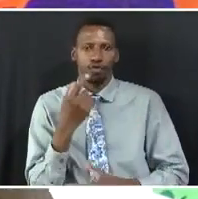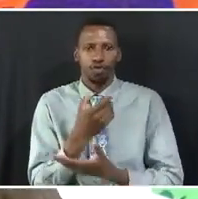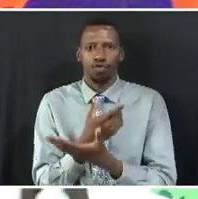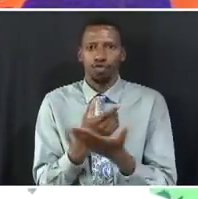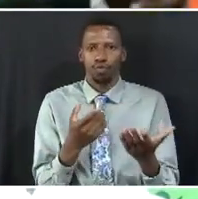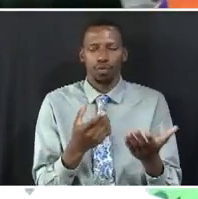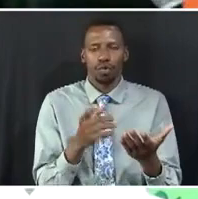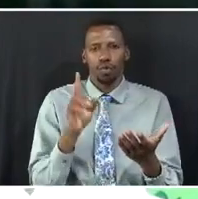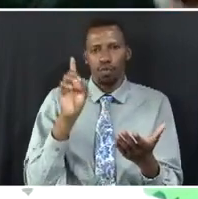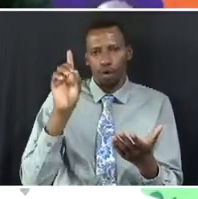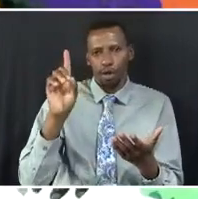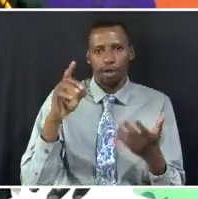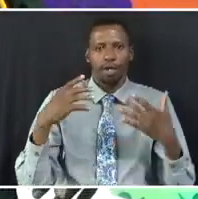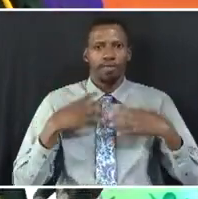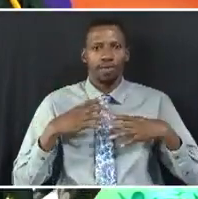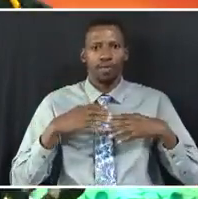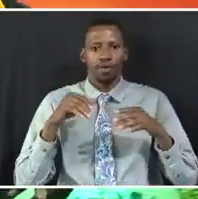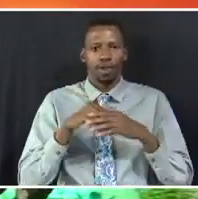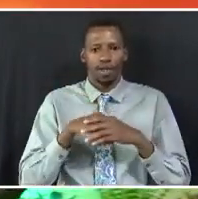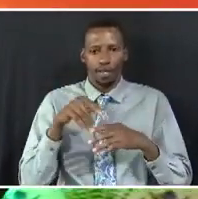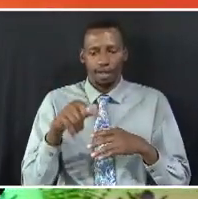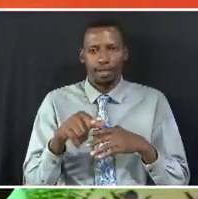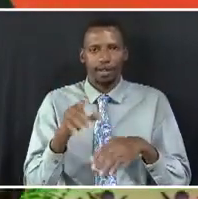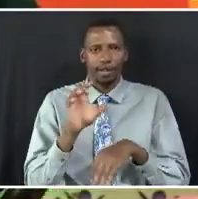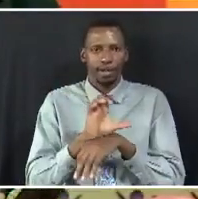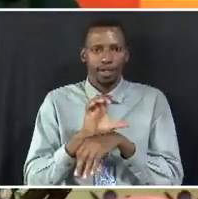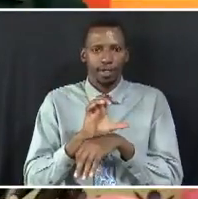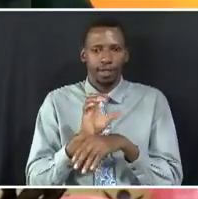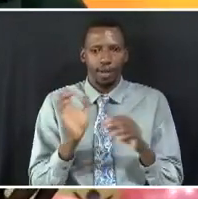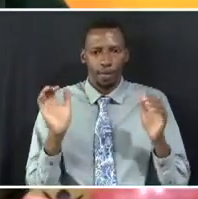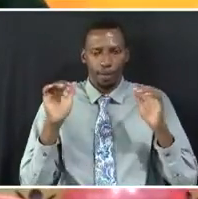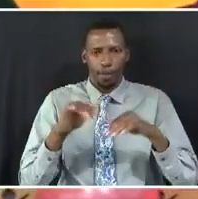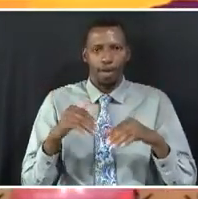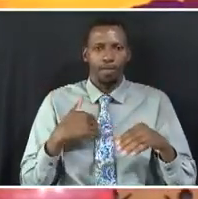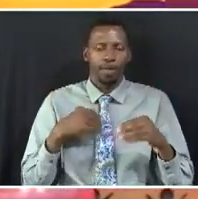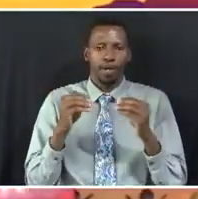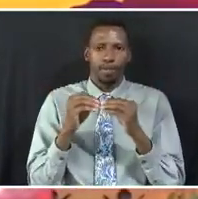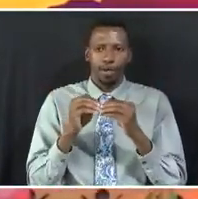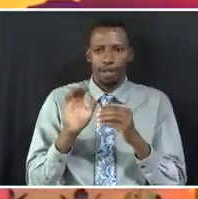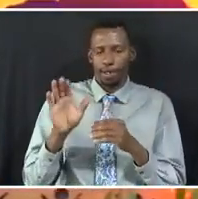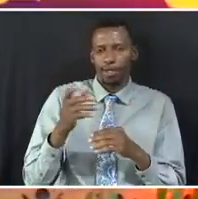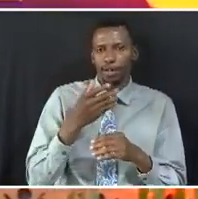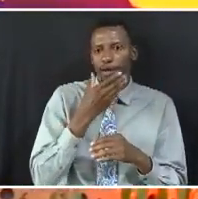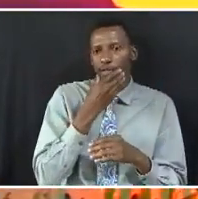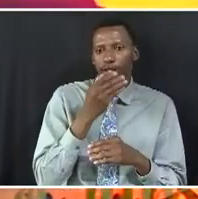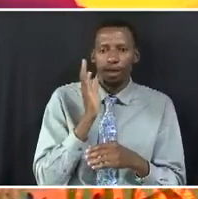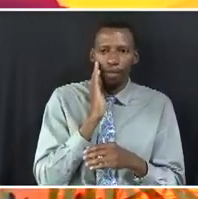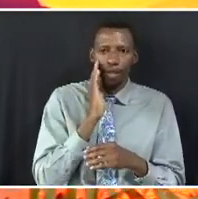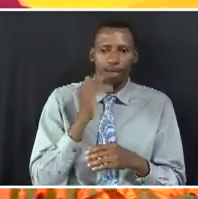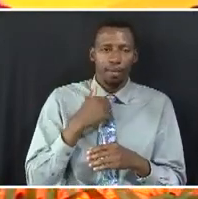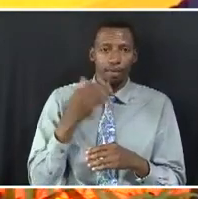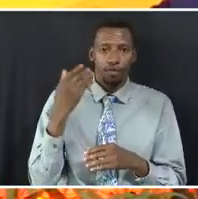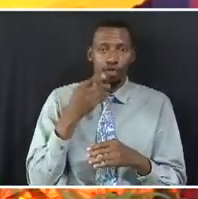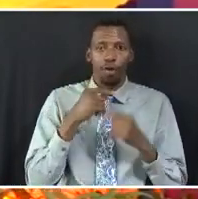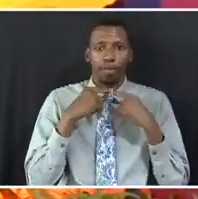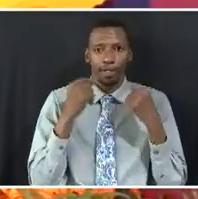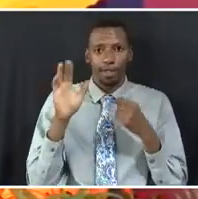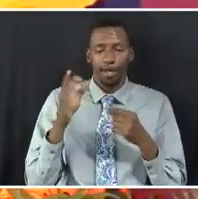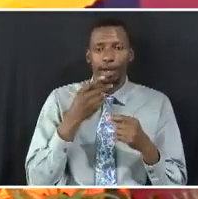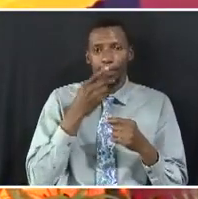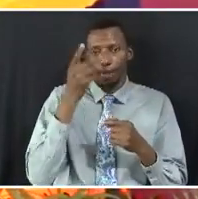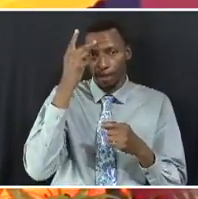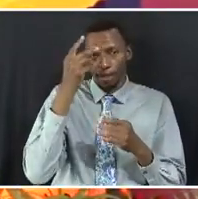Actually, one of the people in this congregation, I met her parents, I was the pastor of her parents before she was